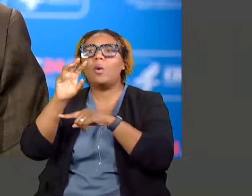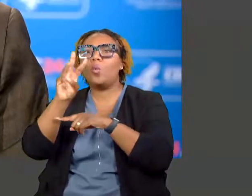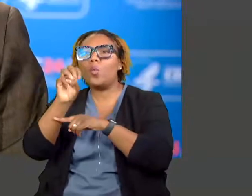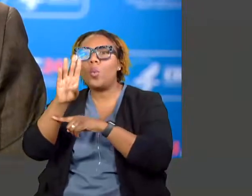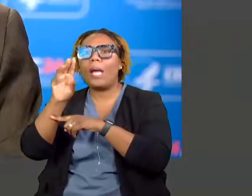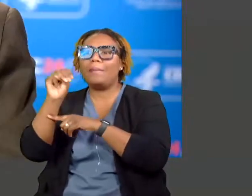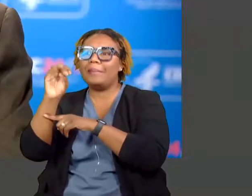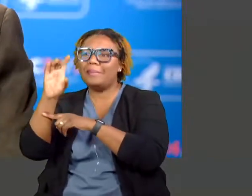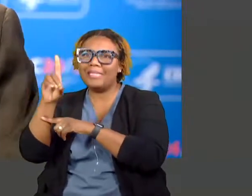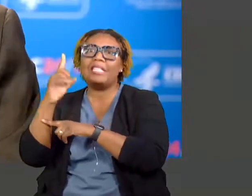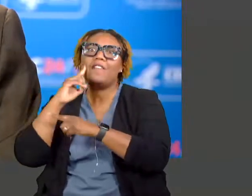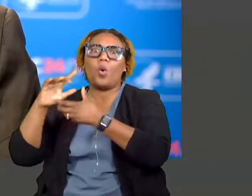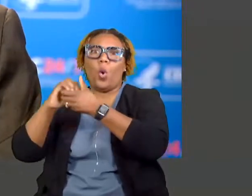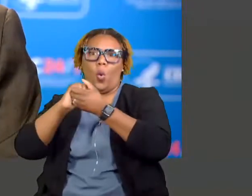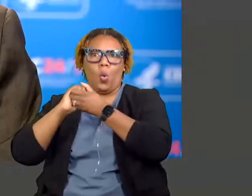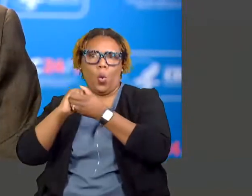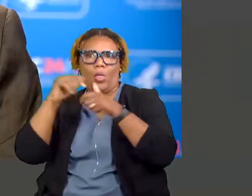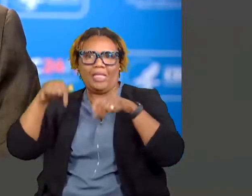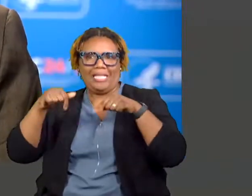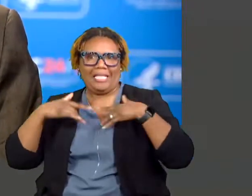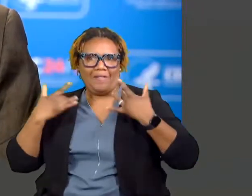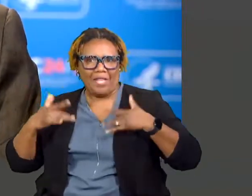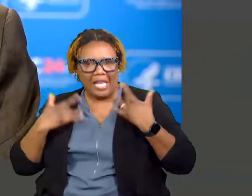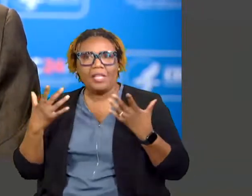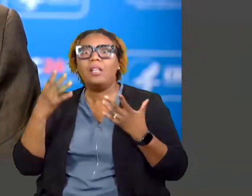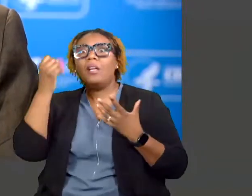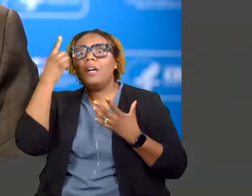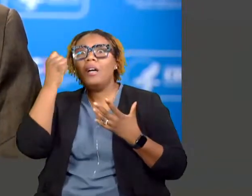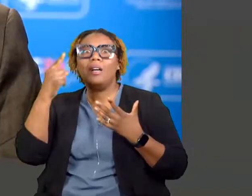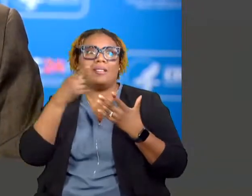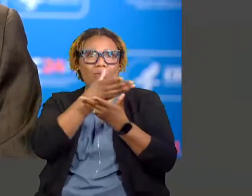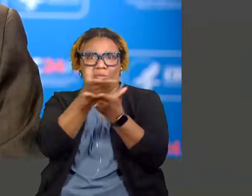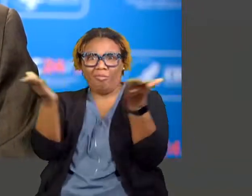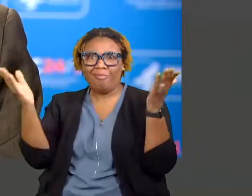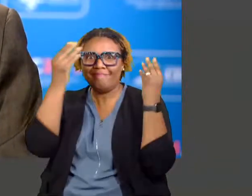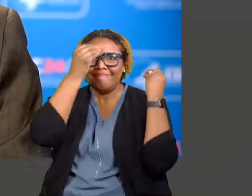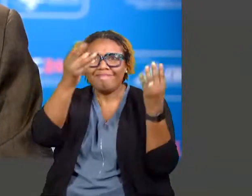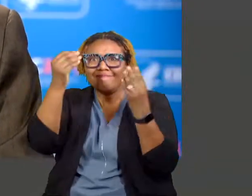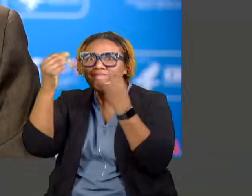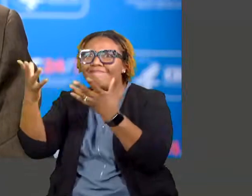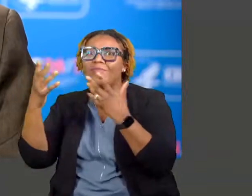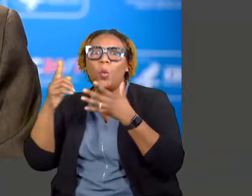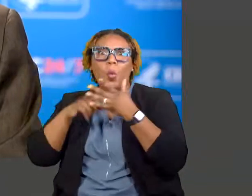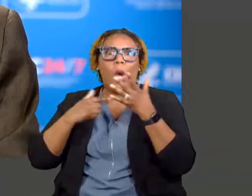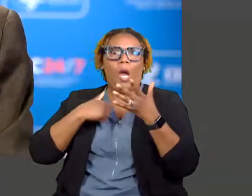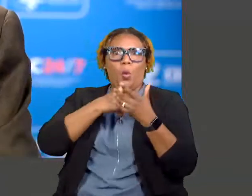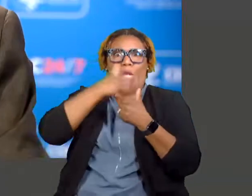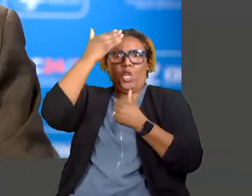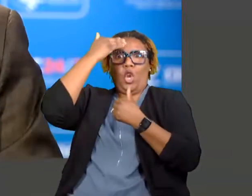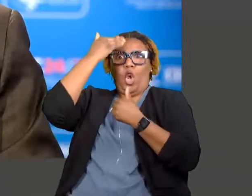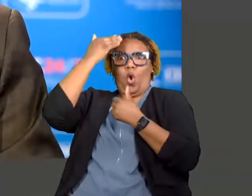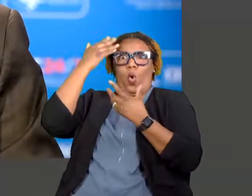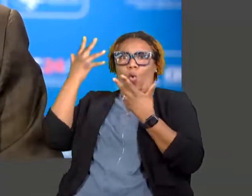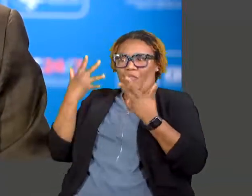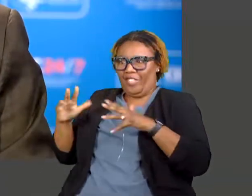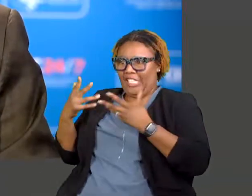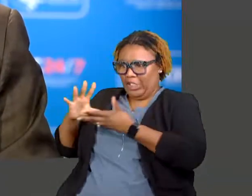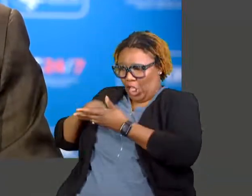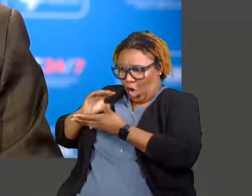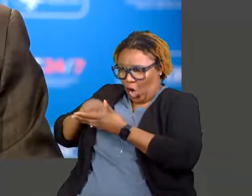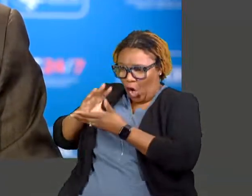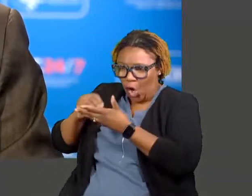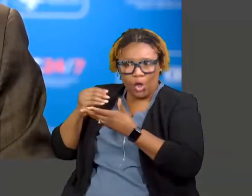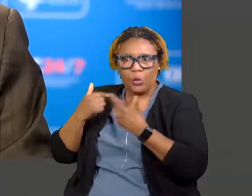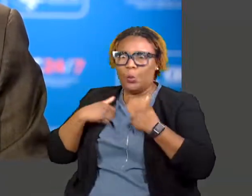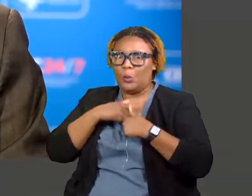event. Communicating with the public about what we know, what we don't know, and what we're doing to find out so that you and your family can stay safe